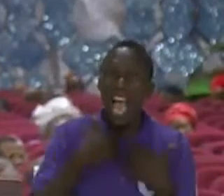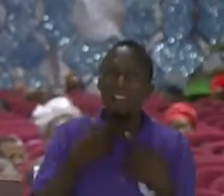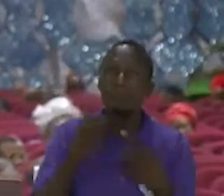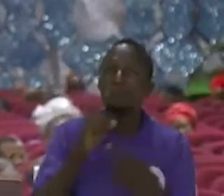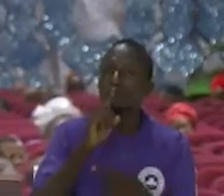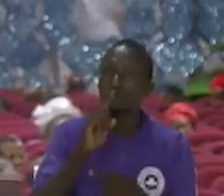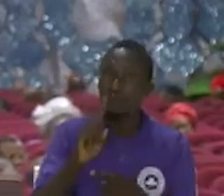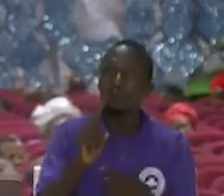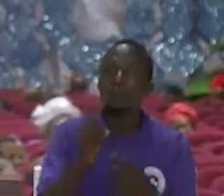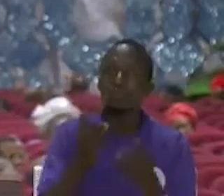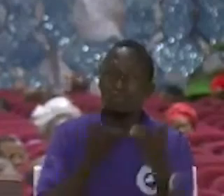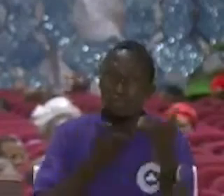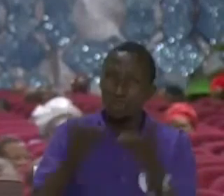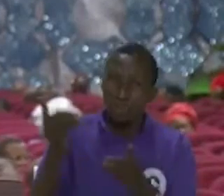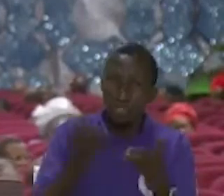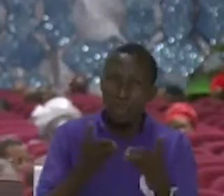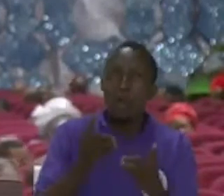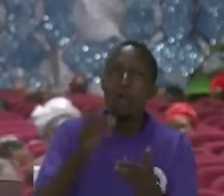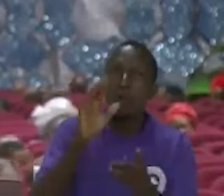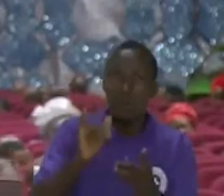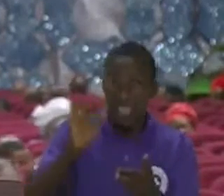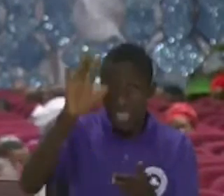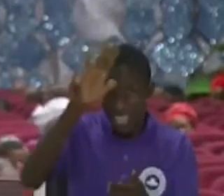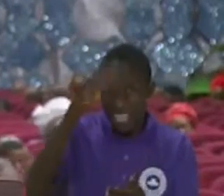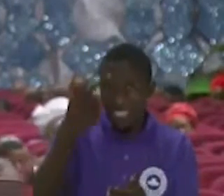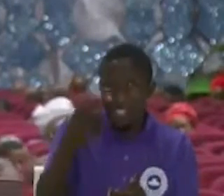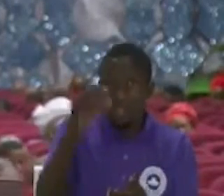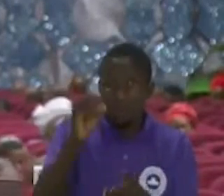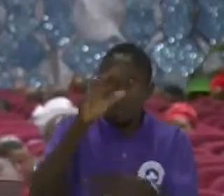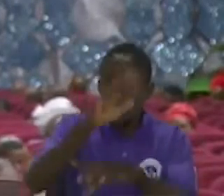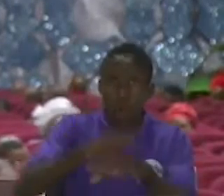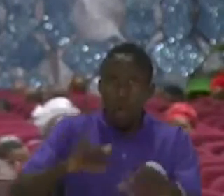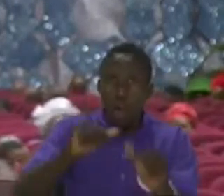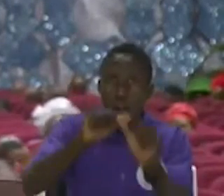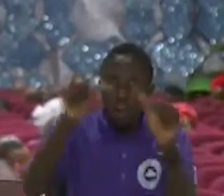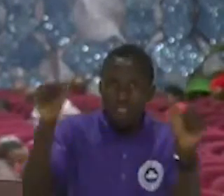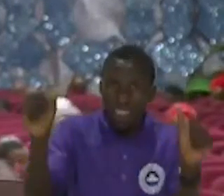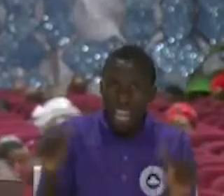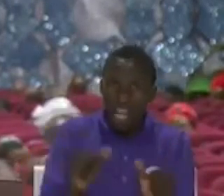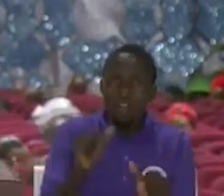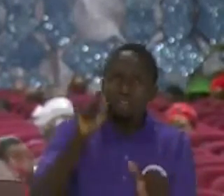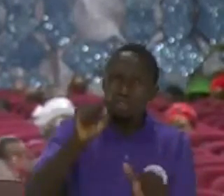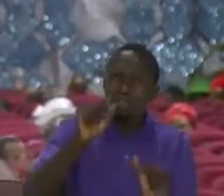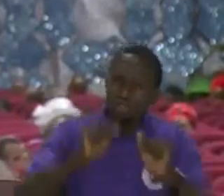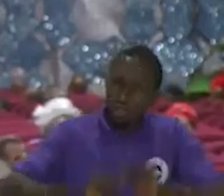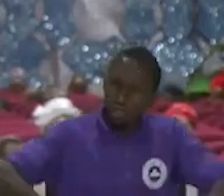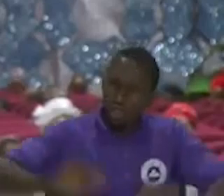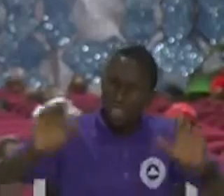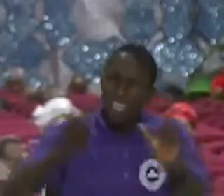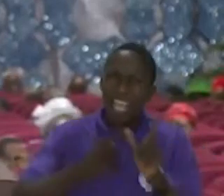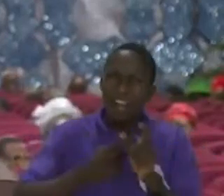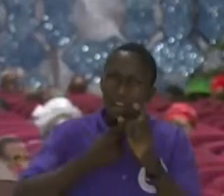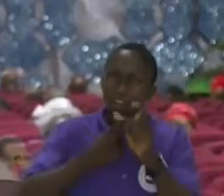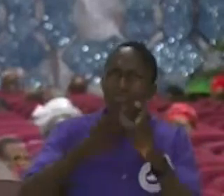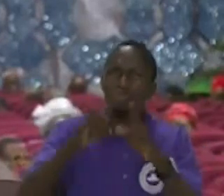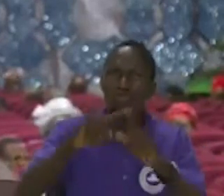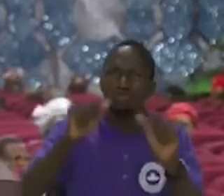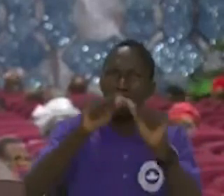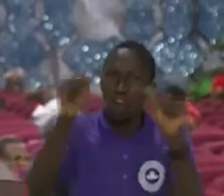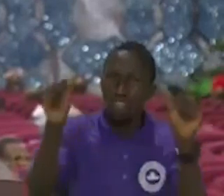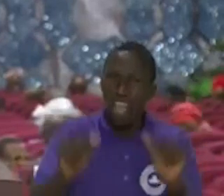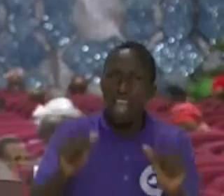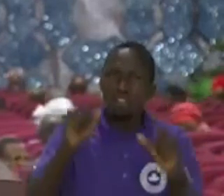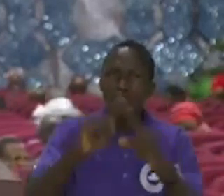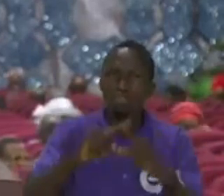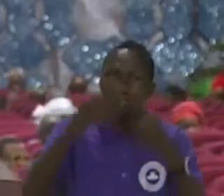Lord and personal Savior, when our Father in the Lord comes to make the altar call, you should be the first person to run to the altar and settle the point